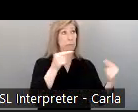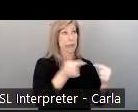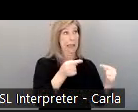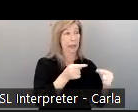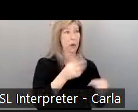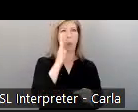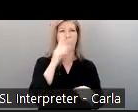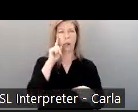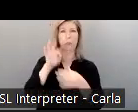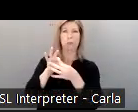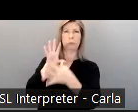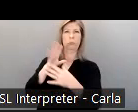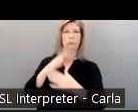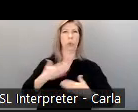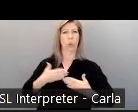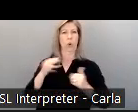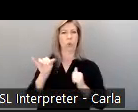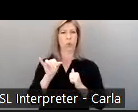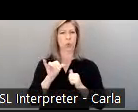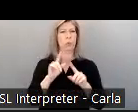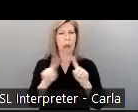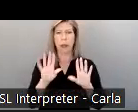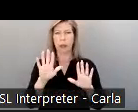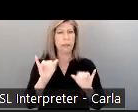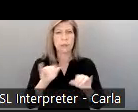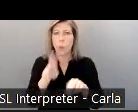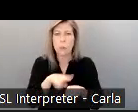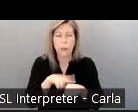completely normal, understandable response.